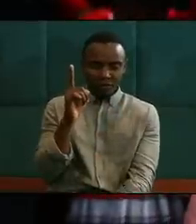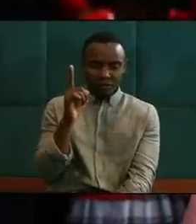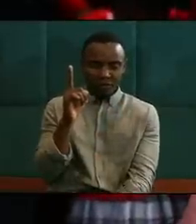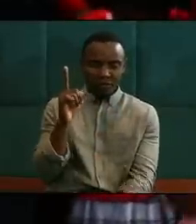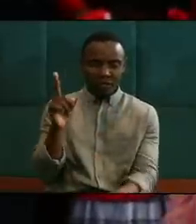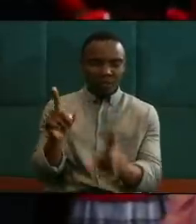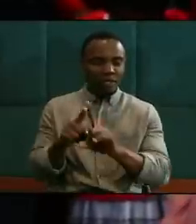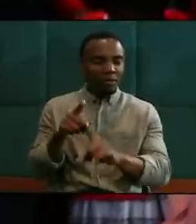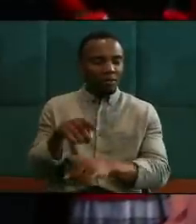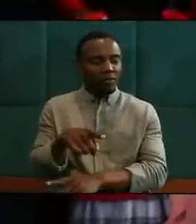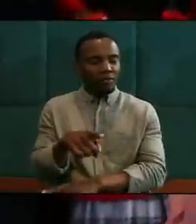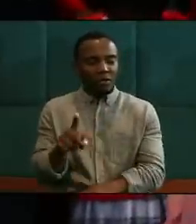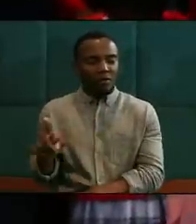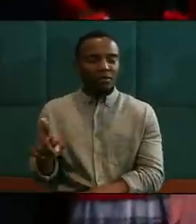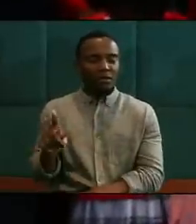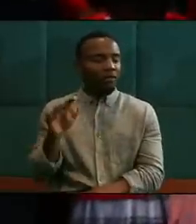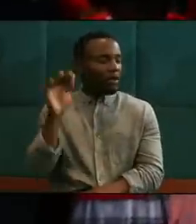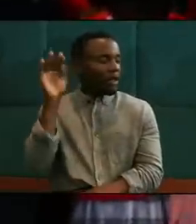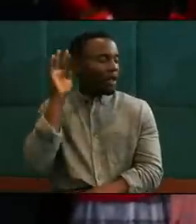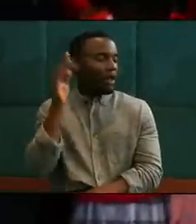They heard your voice as you call them